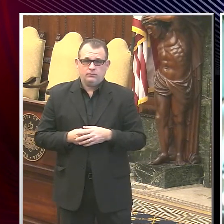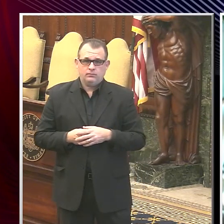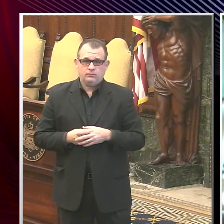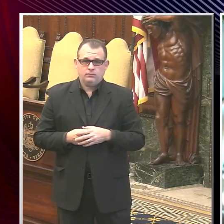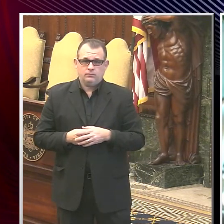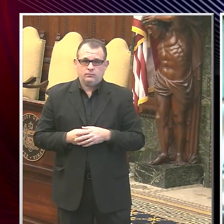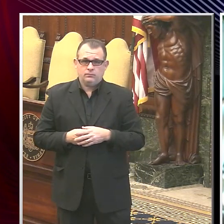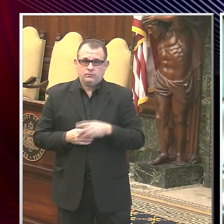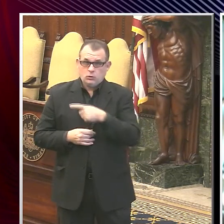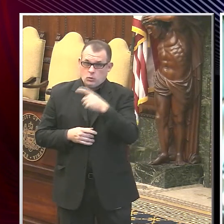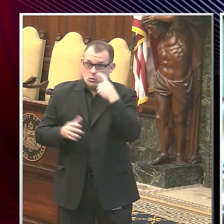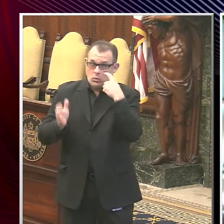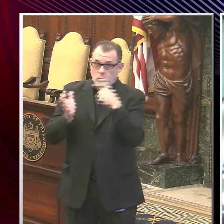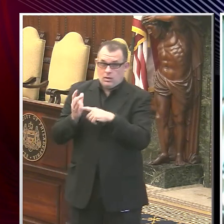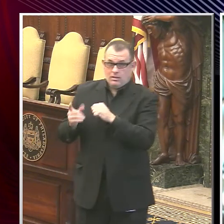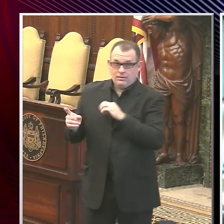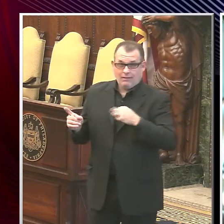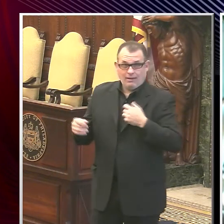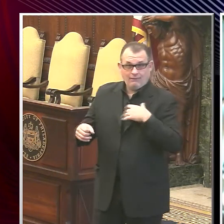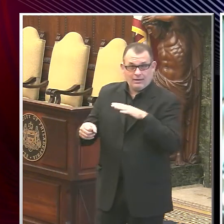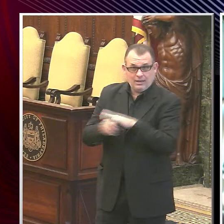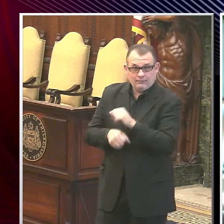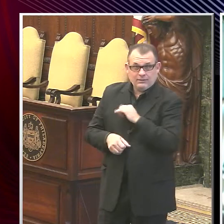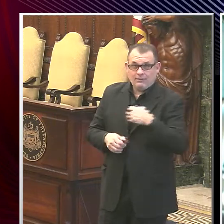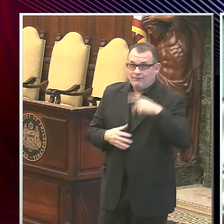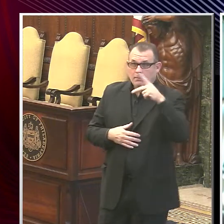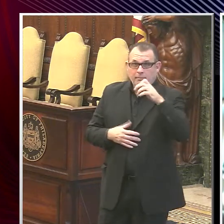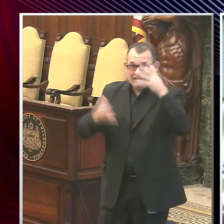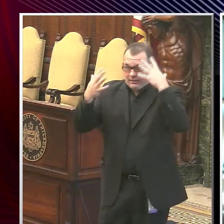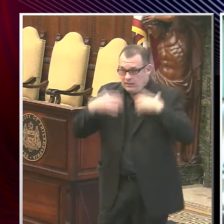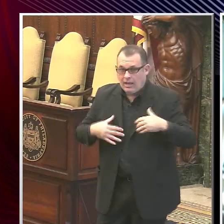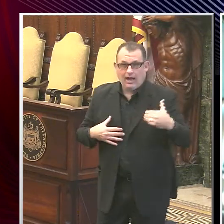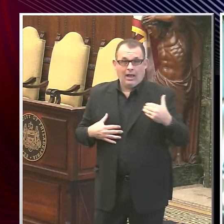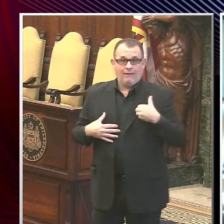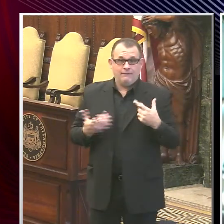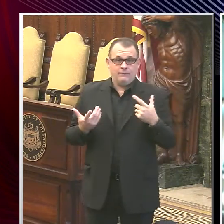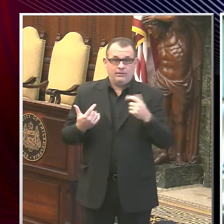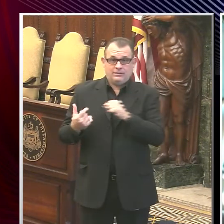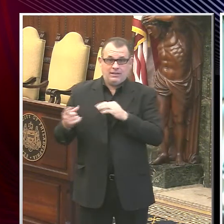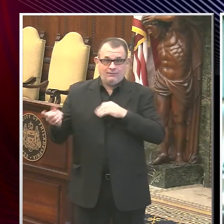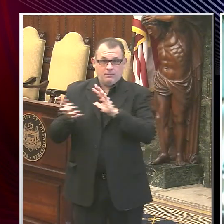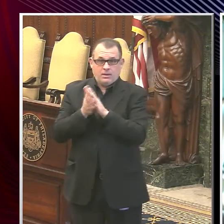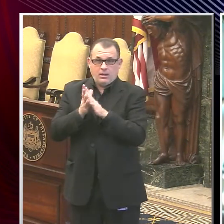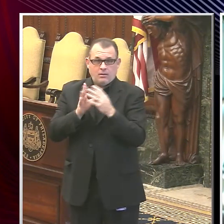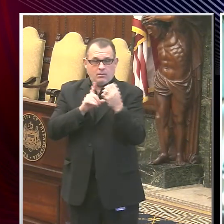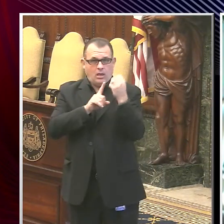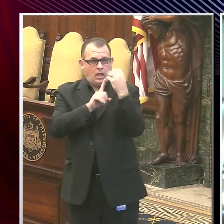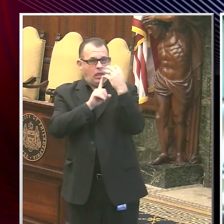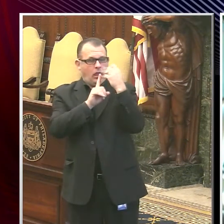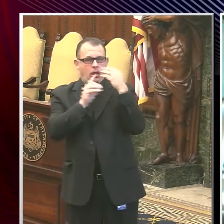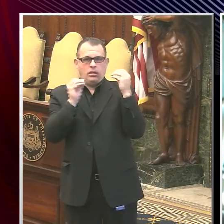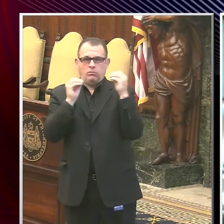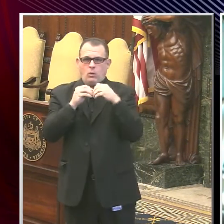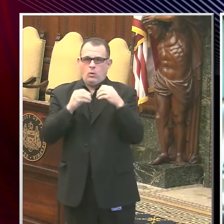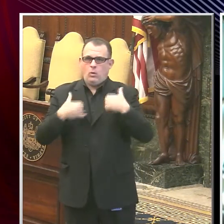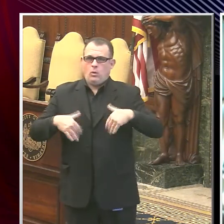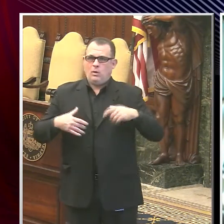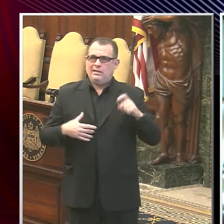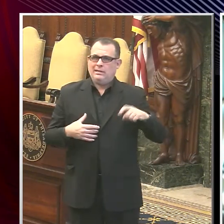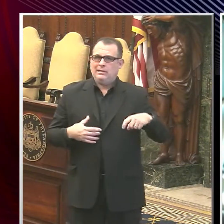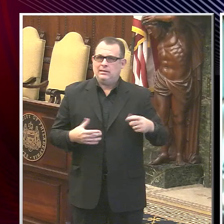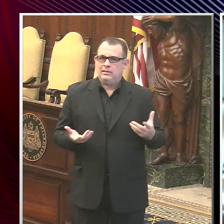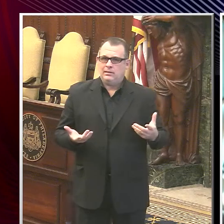PPE for staff, that staffers are being exposed at a higher level? And to sum all of this up,